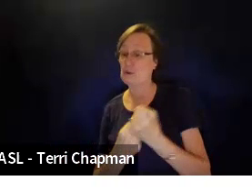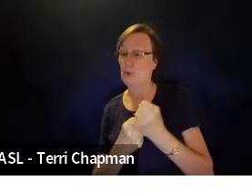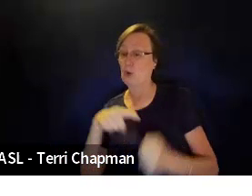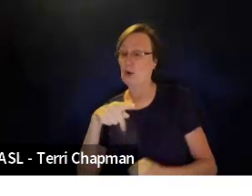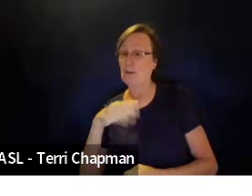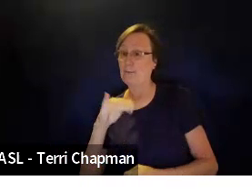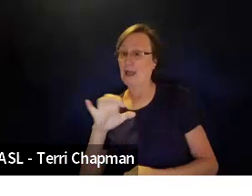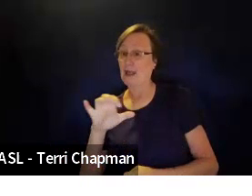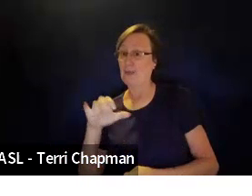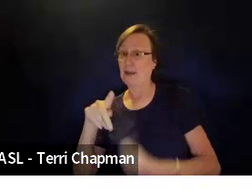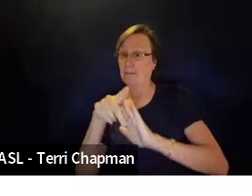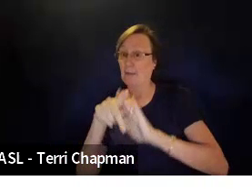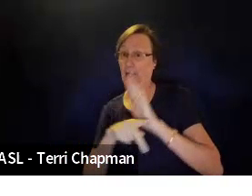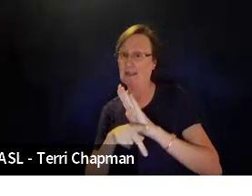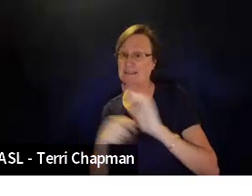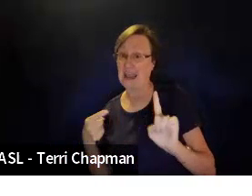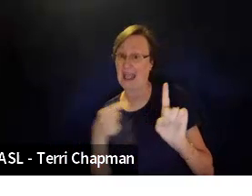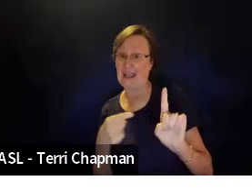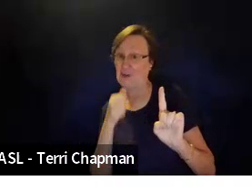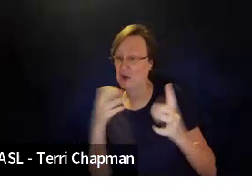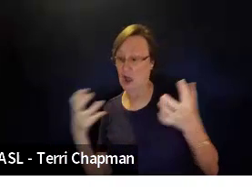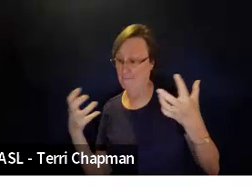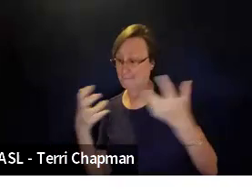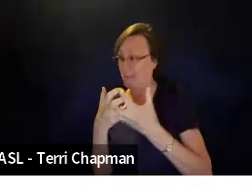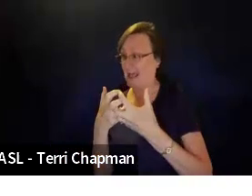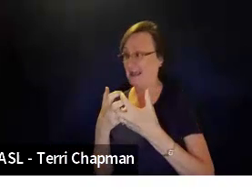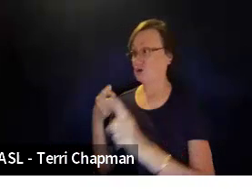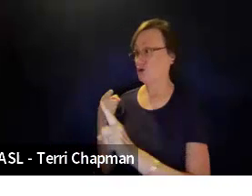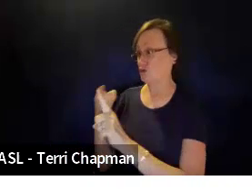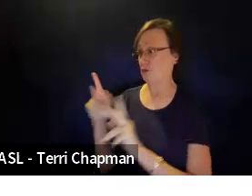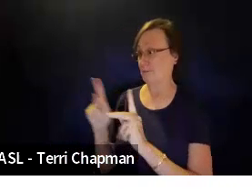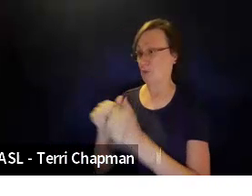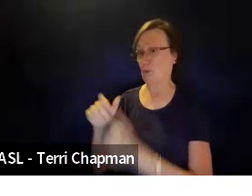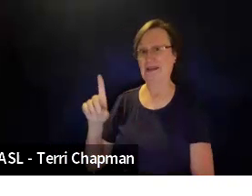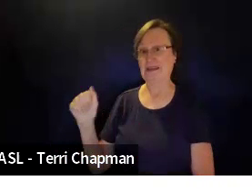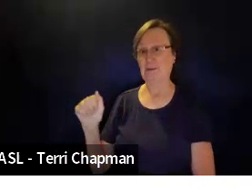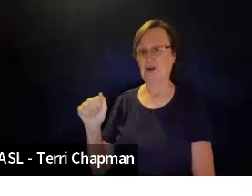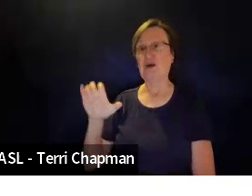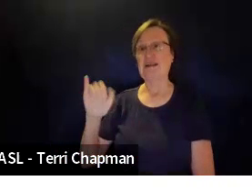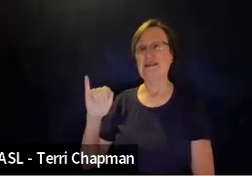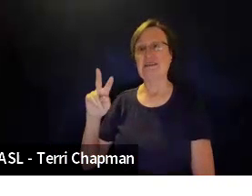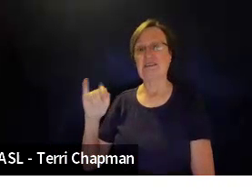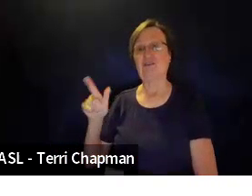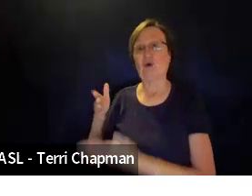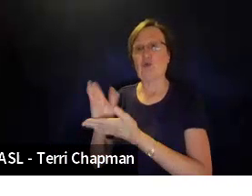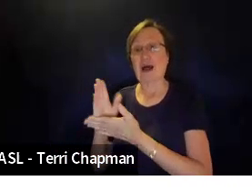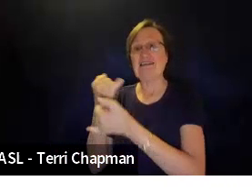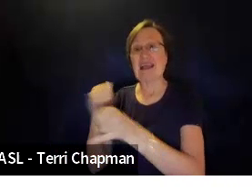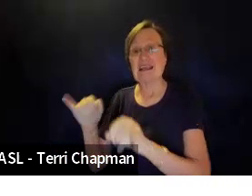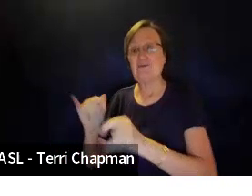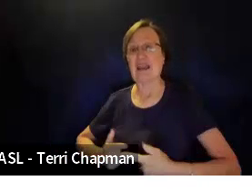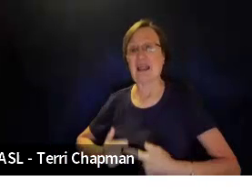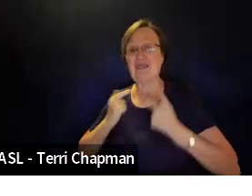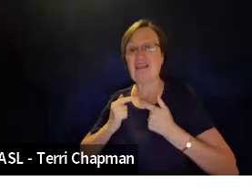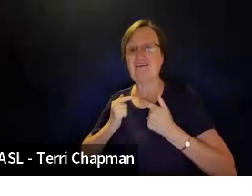that are not in line with goals of people with disabilities and the civil rights and independent living movements and the self-advocacy movement